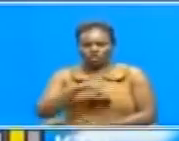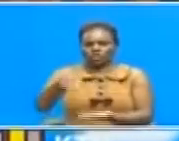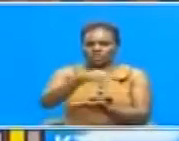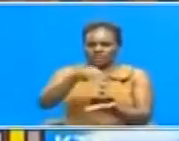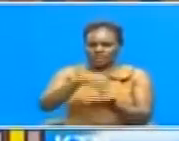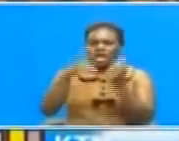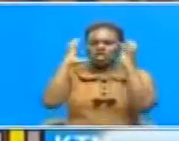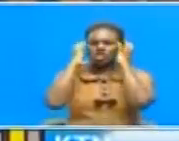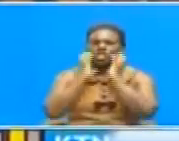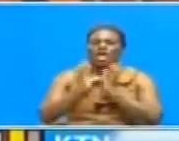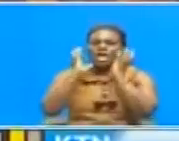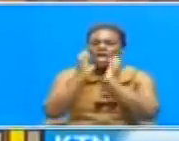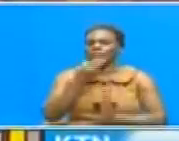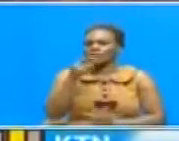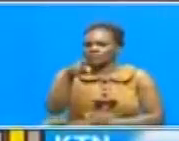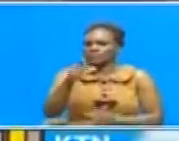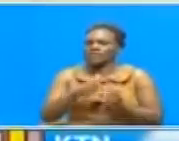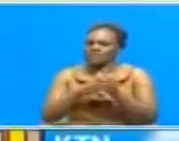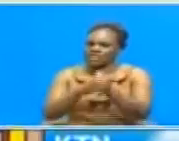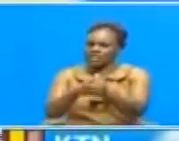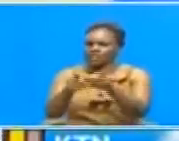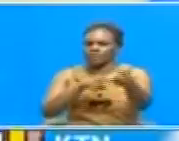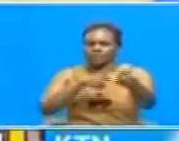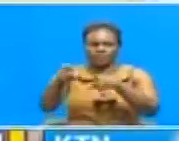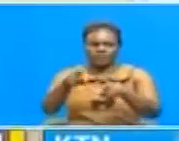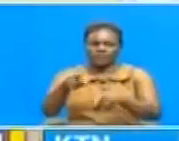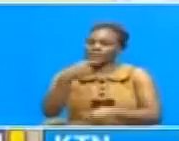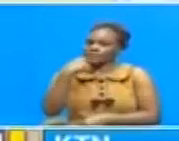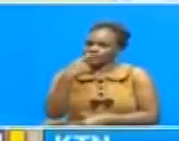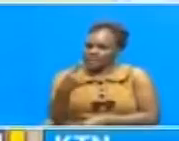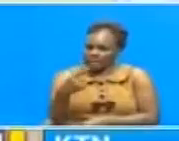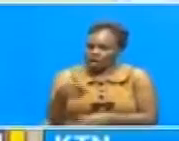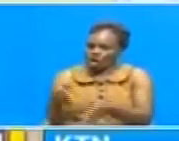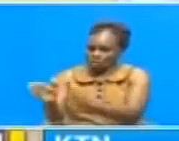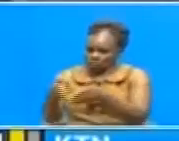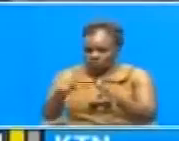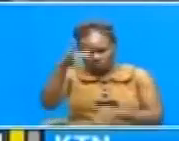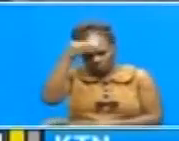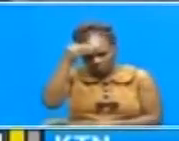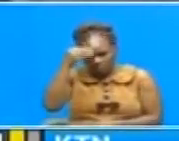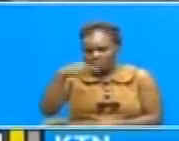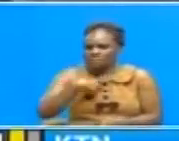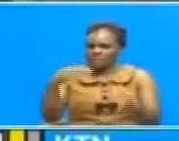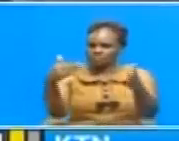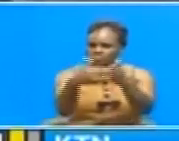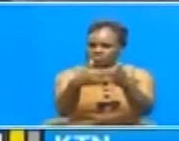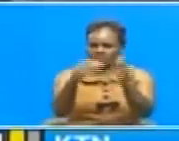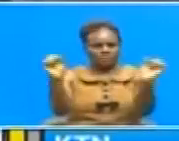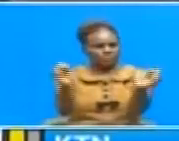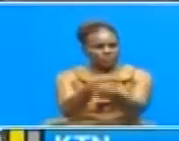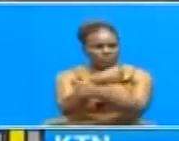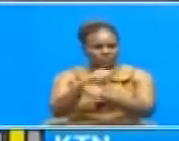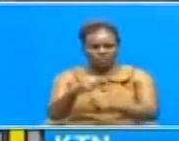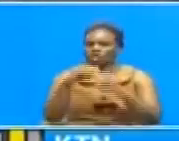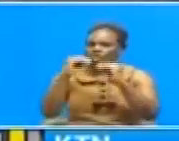say Sheikh Ali Samoja was behind the trip. Kamwambia kama ni hiyo nafasi ya kusoma ya elimu siwezi kuzuia. Na huyu mwalimu mwenyewe